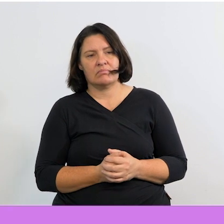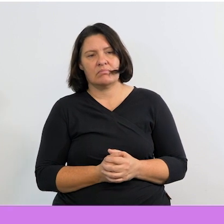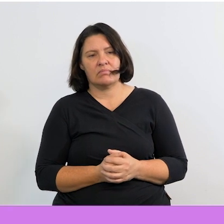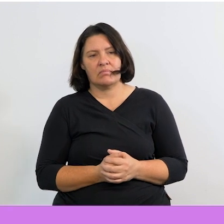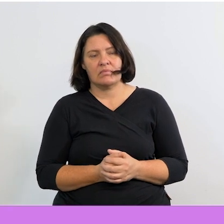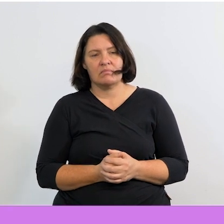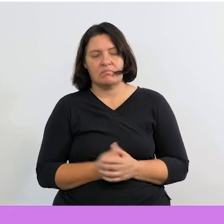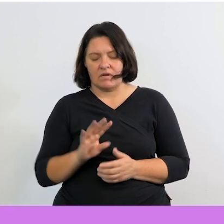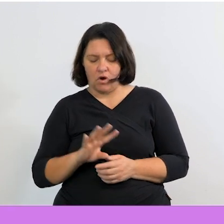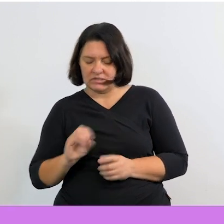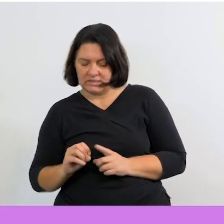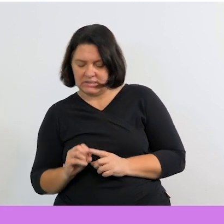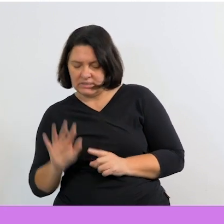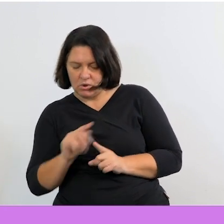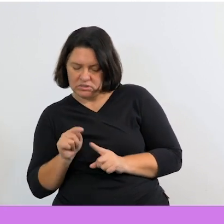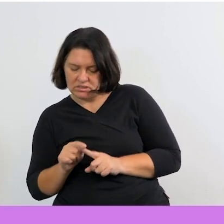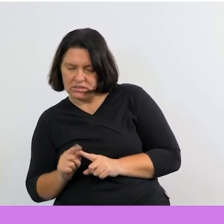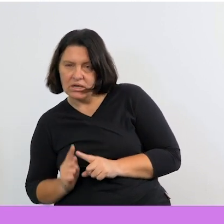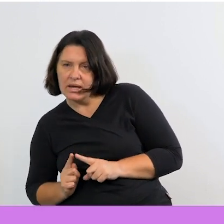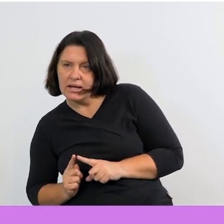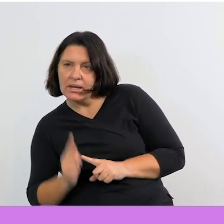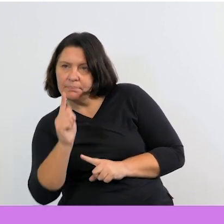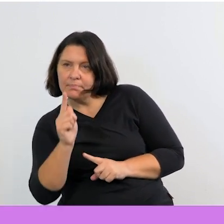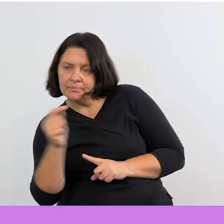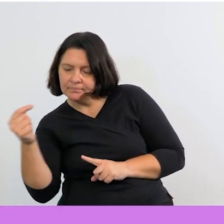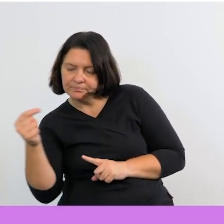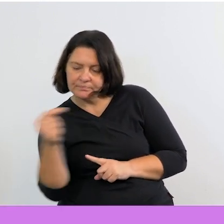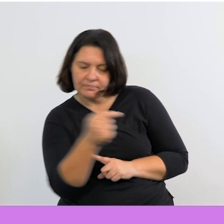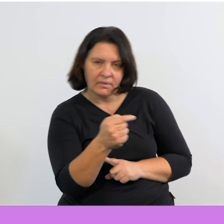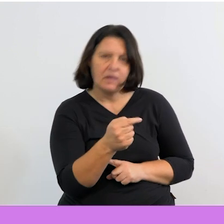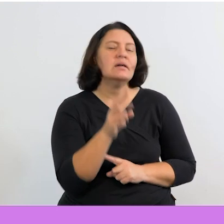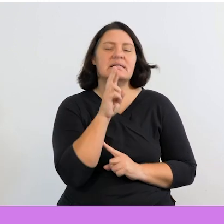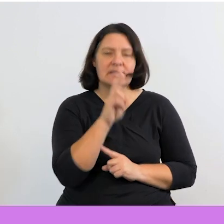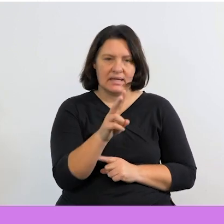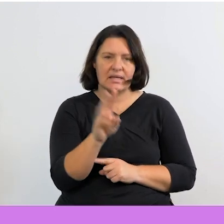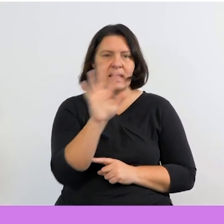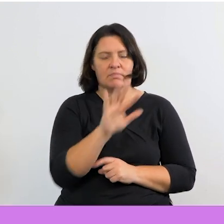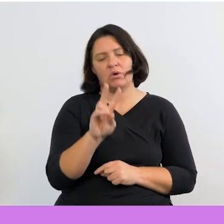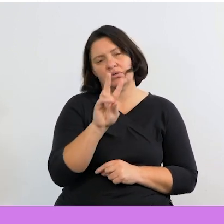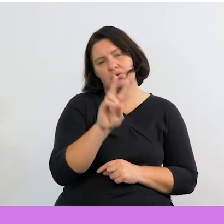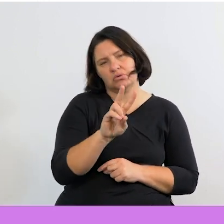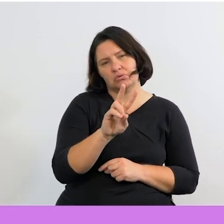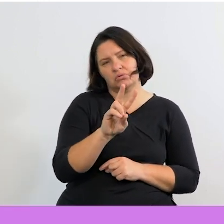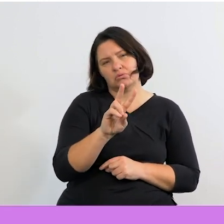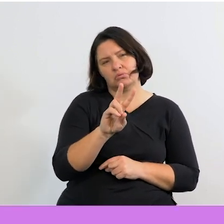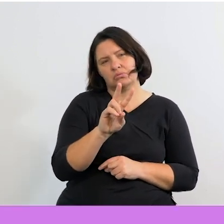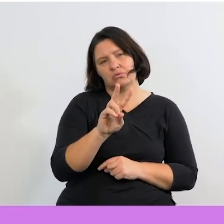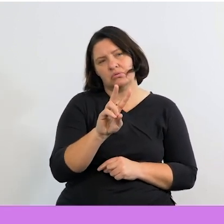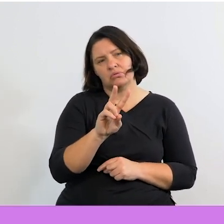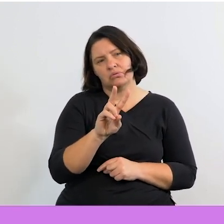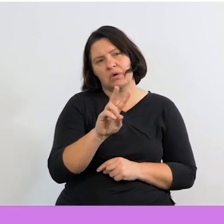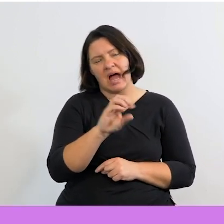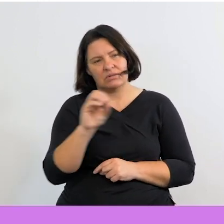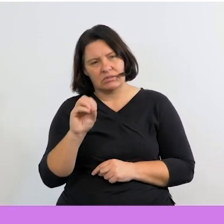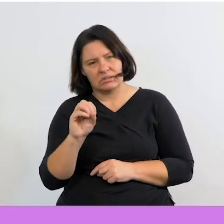read for 40, and I went here, and I said 40 is around here, went all the way up. Then I went to the left, and I said that's around about 200